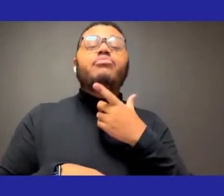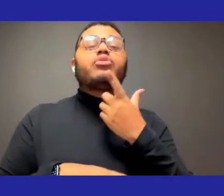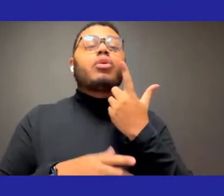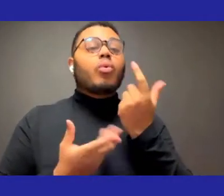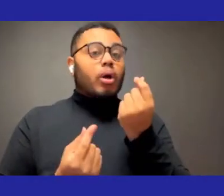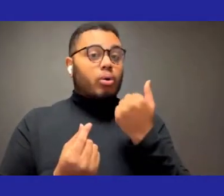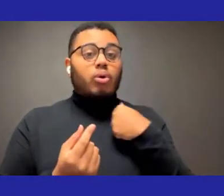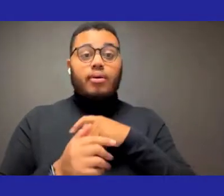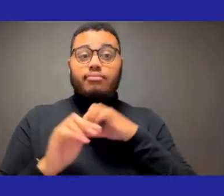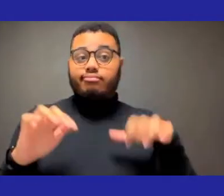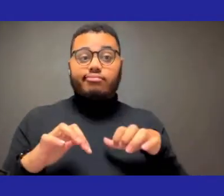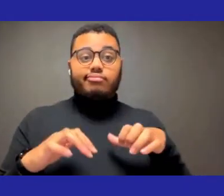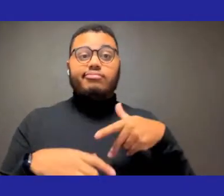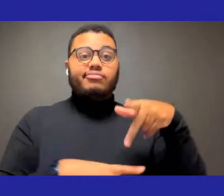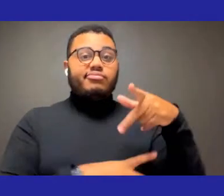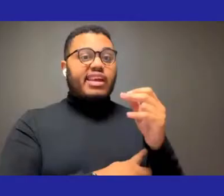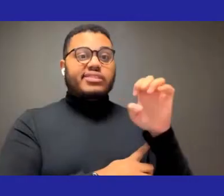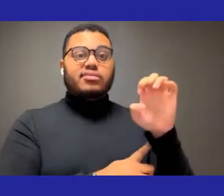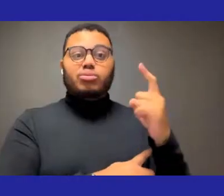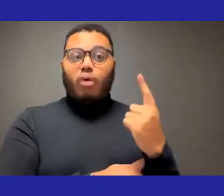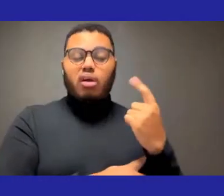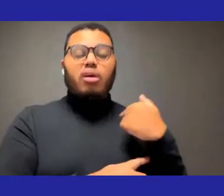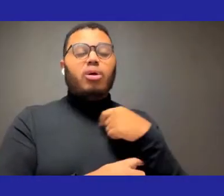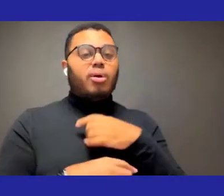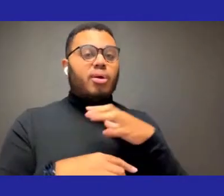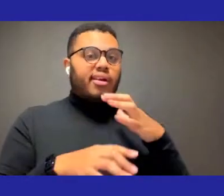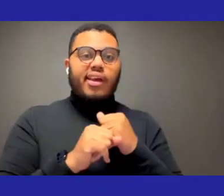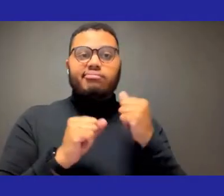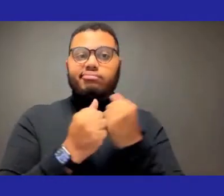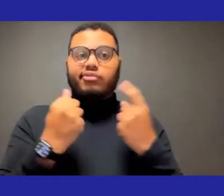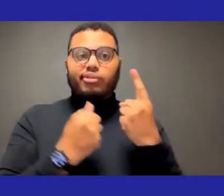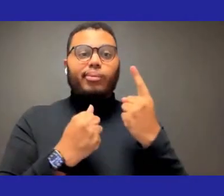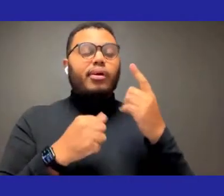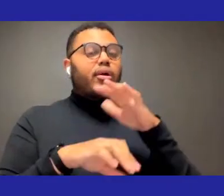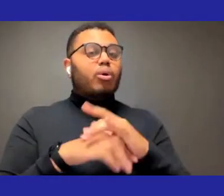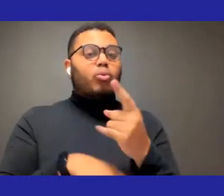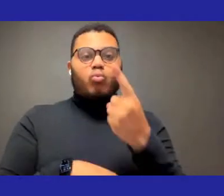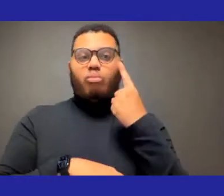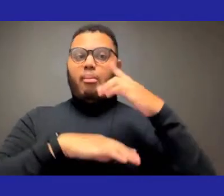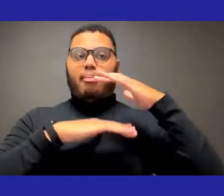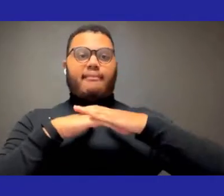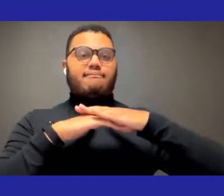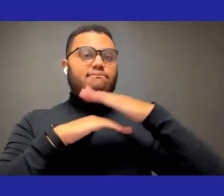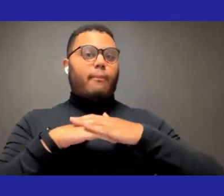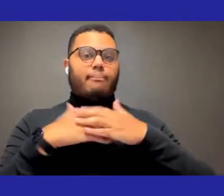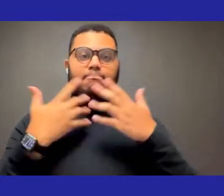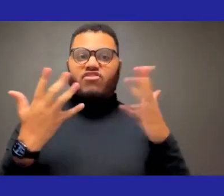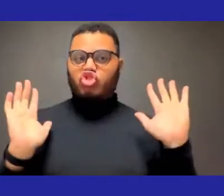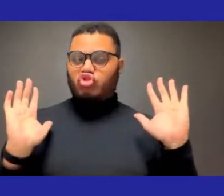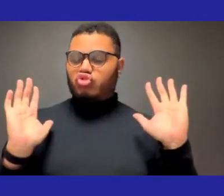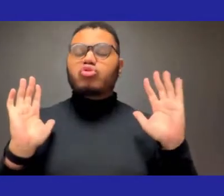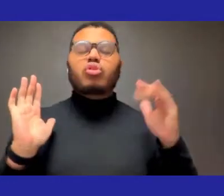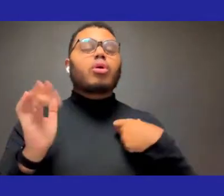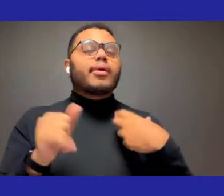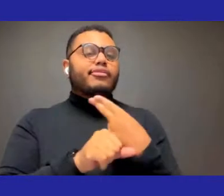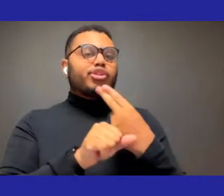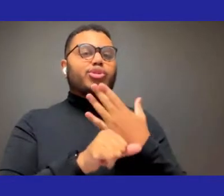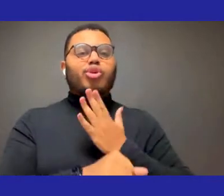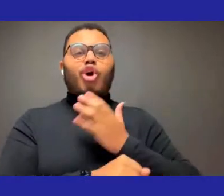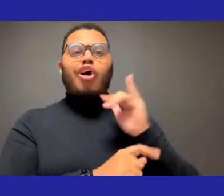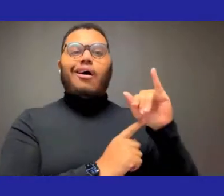one, we got everybody onto one platform. We utilized our IT